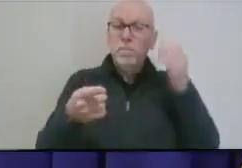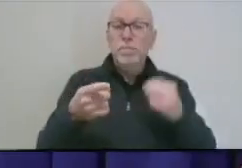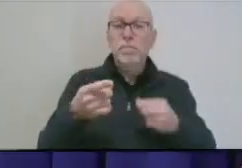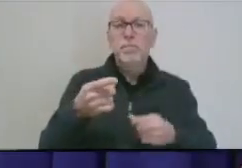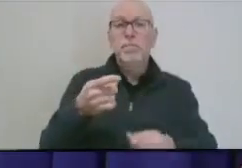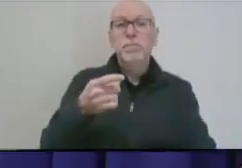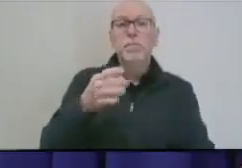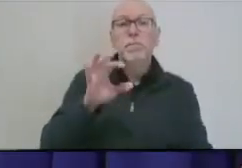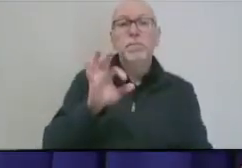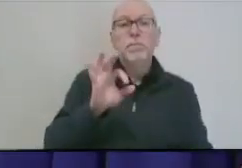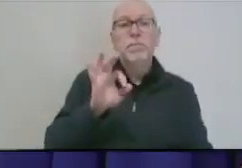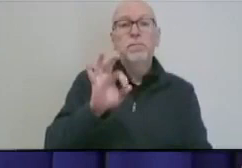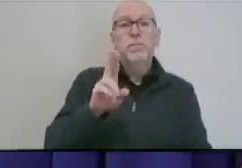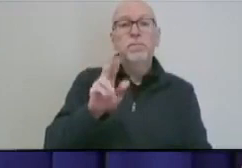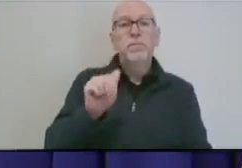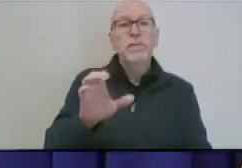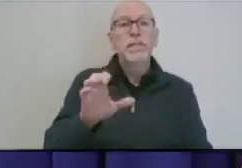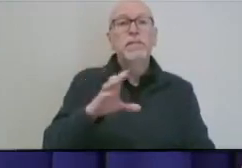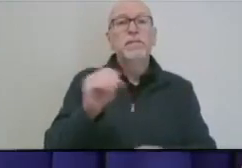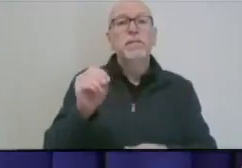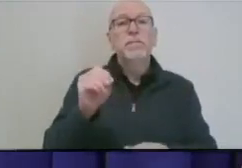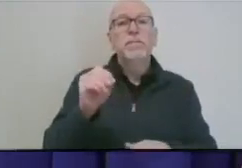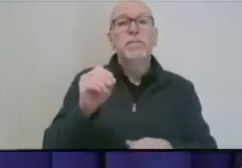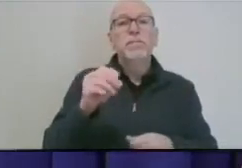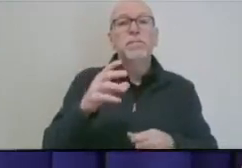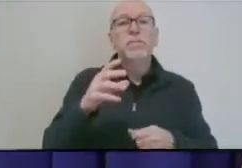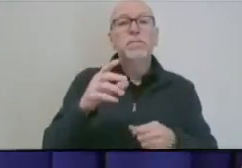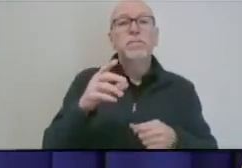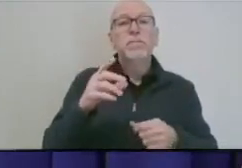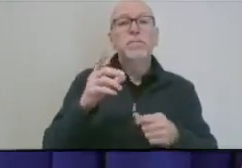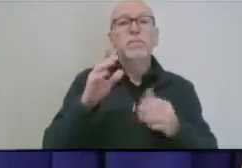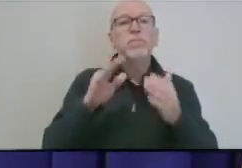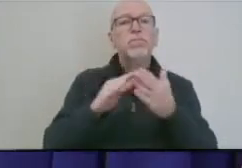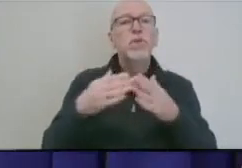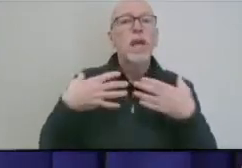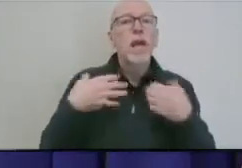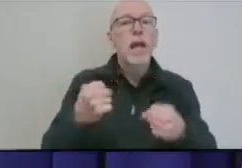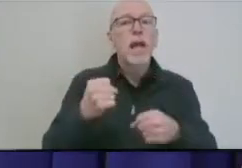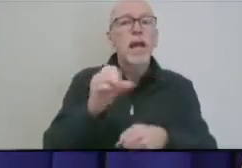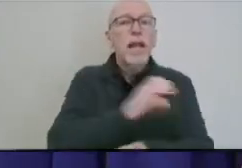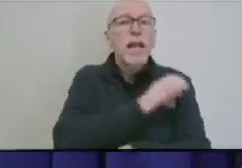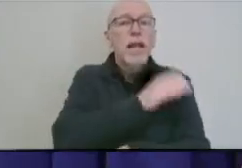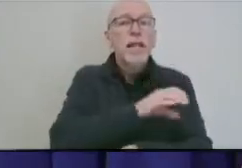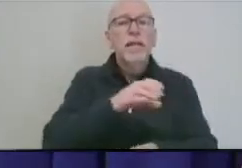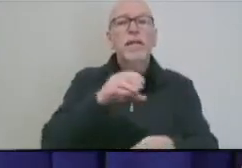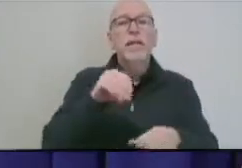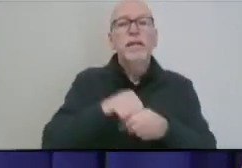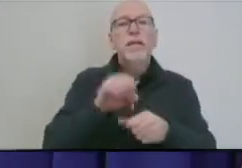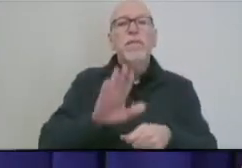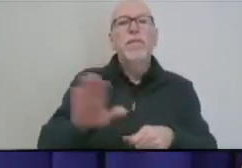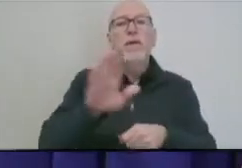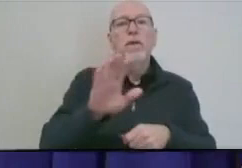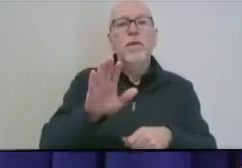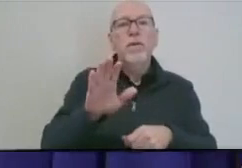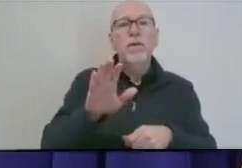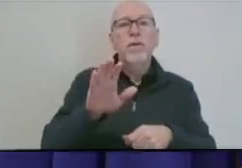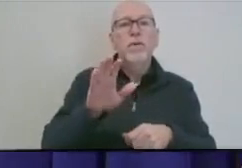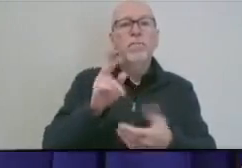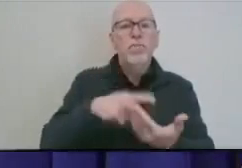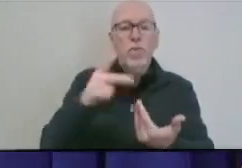FQHCs and some long community health clinics in their